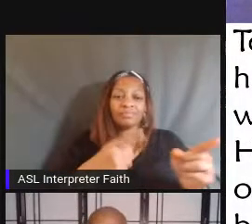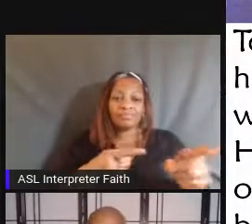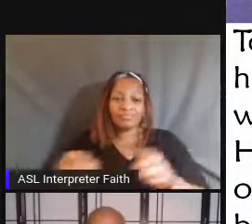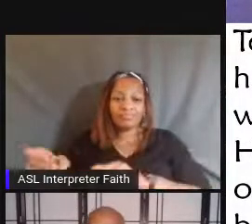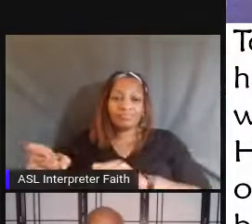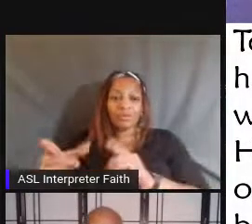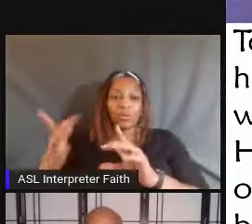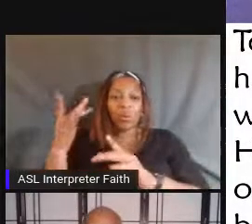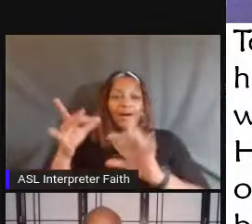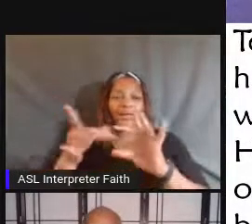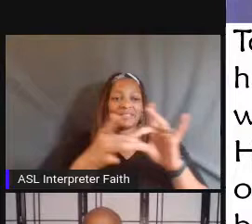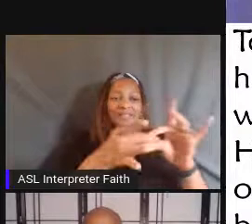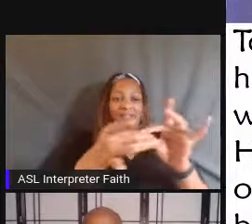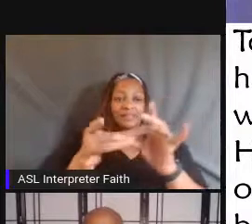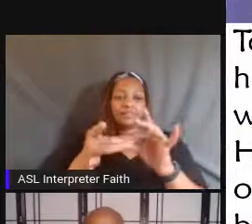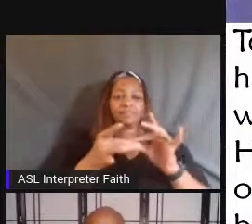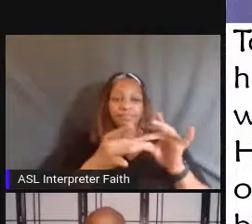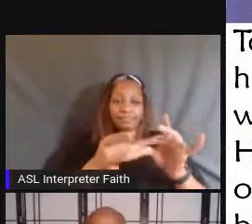all connected.